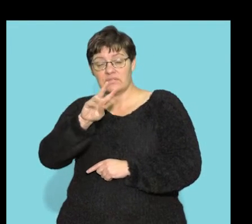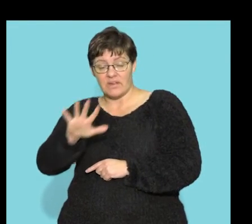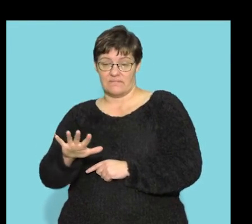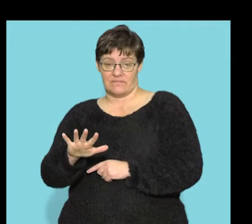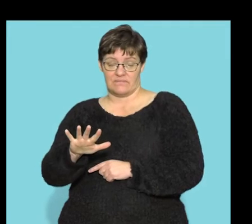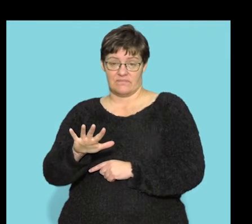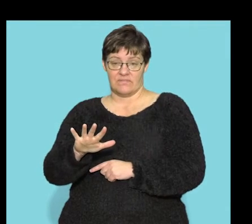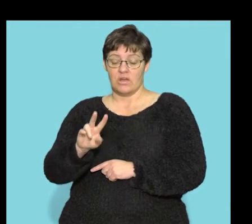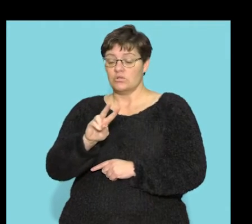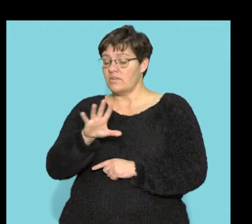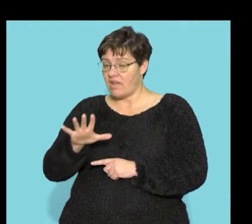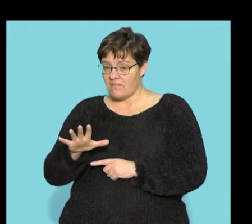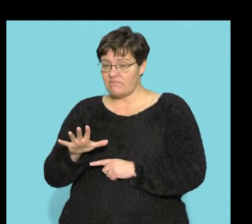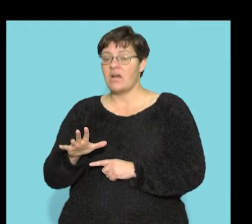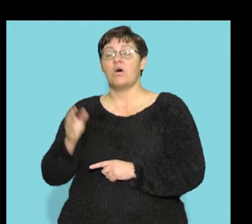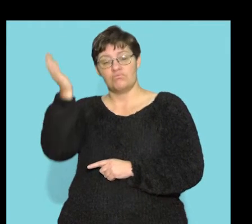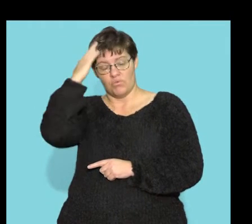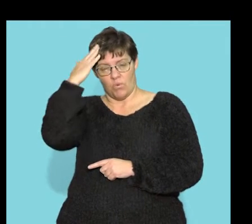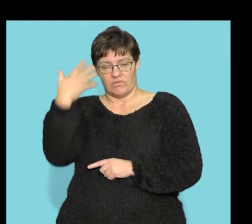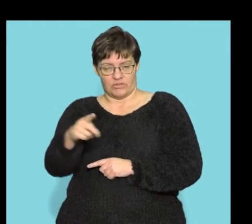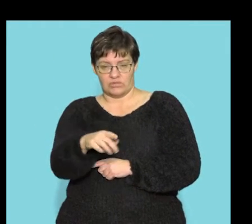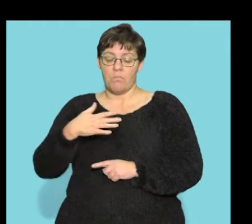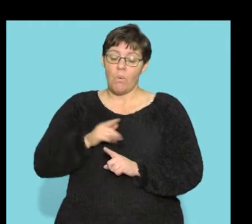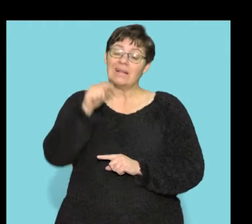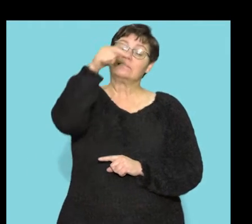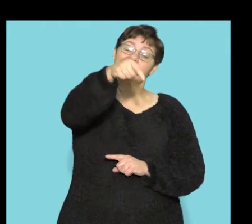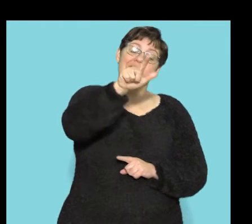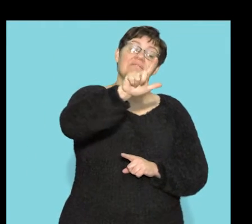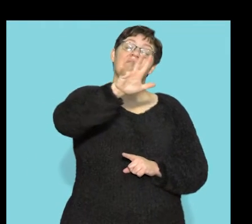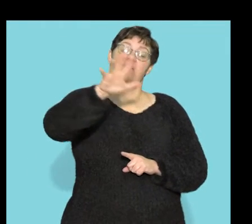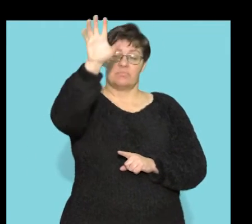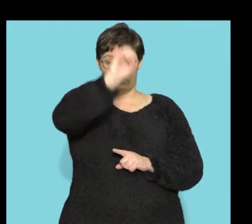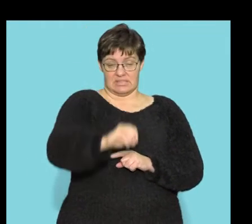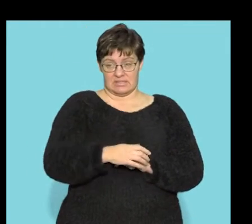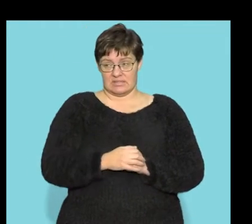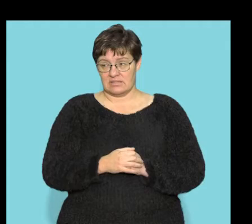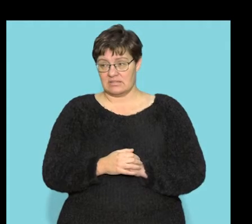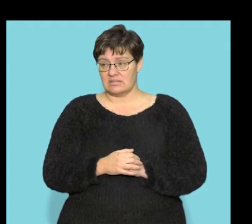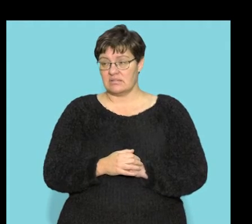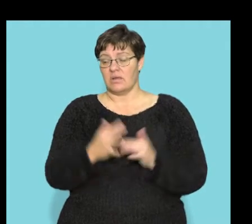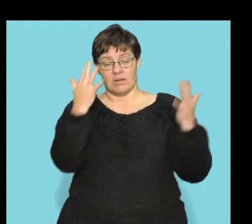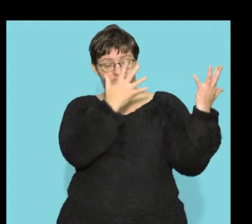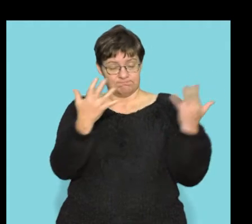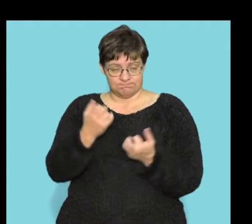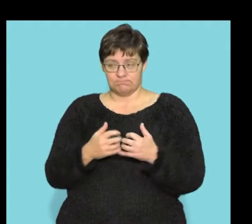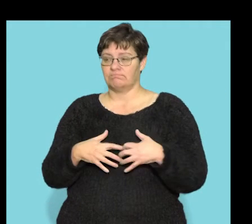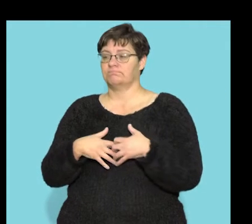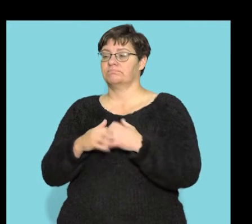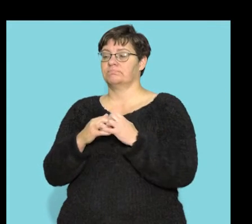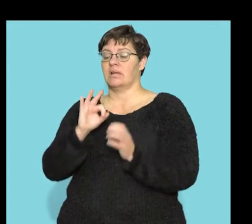the 25% as your known. You want the 75%. Therefore, you do that calculation to give